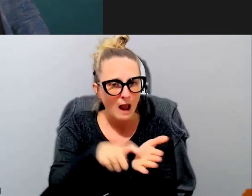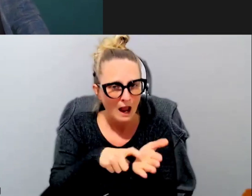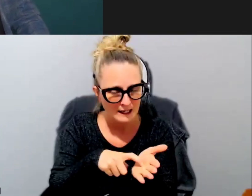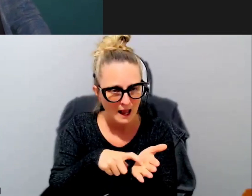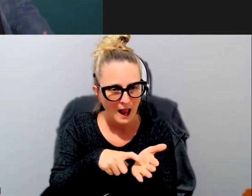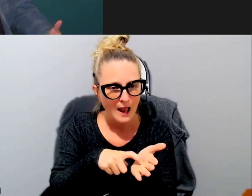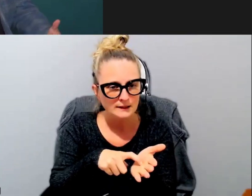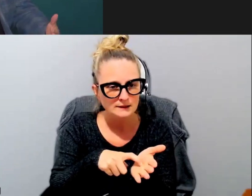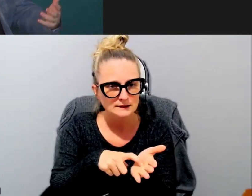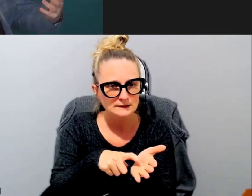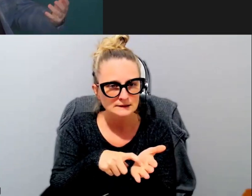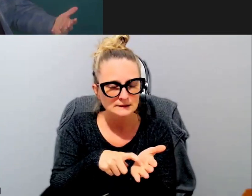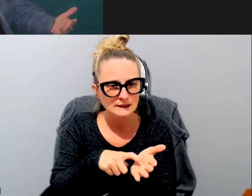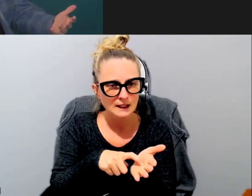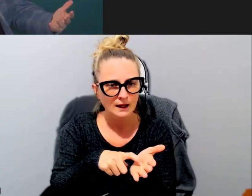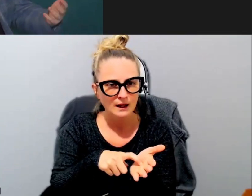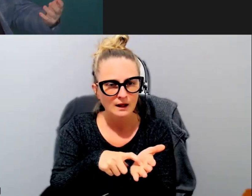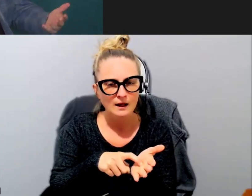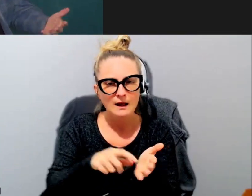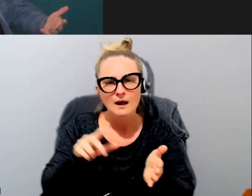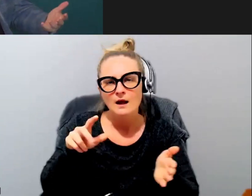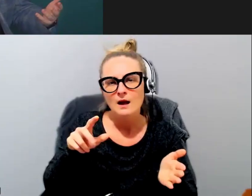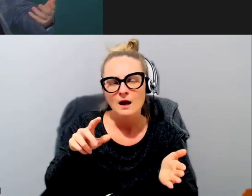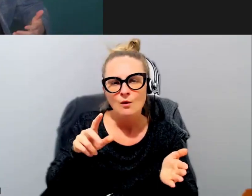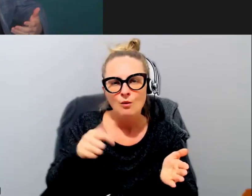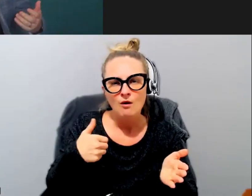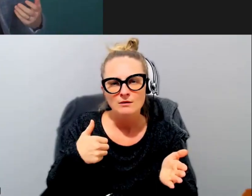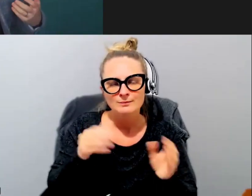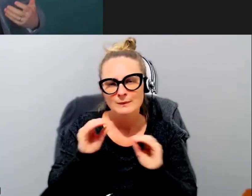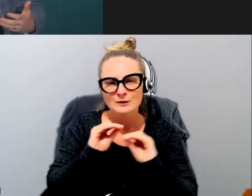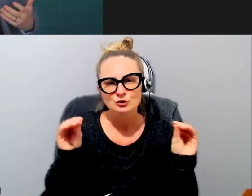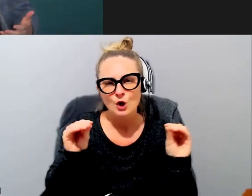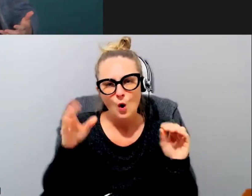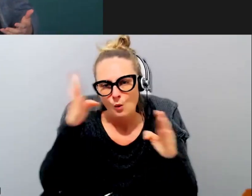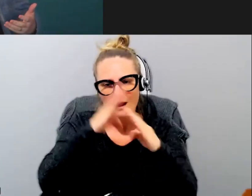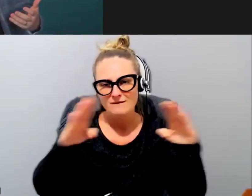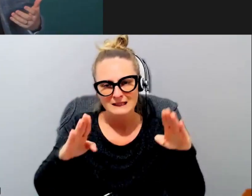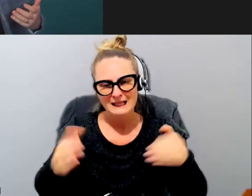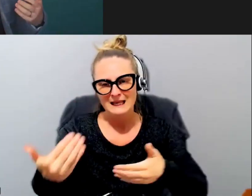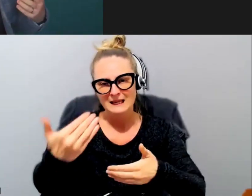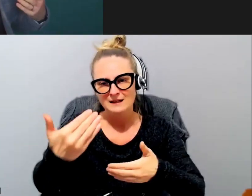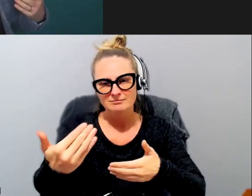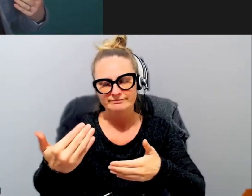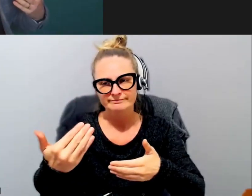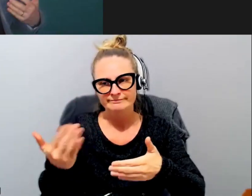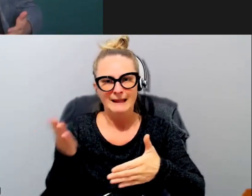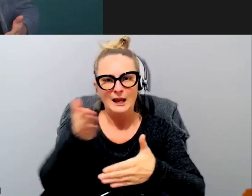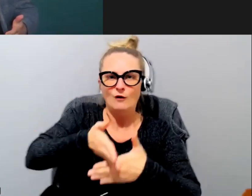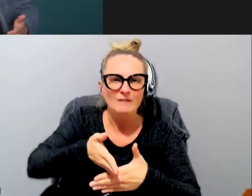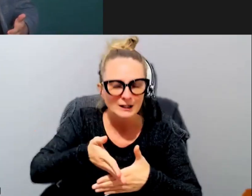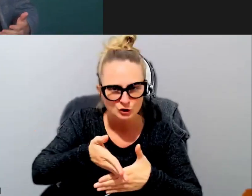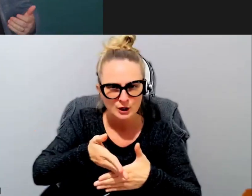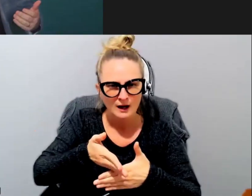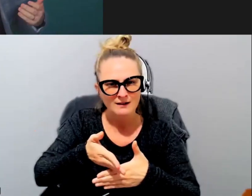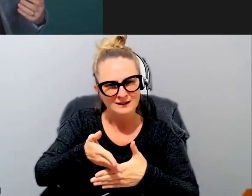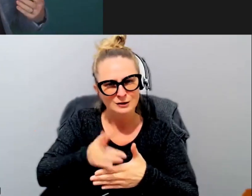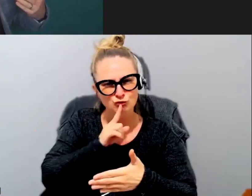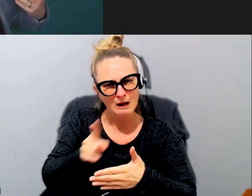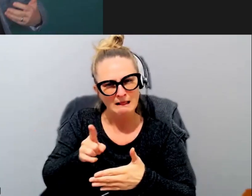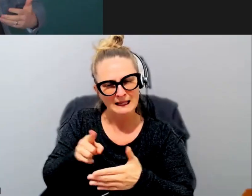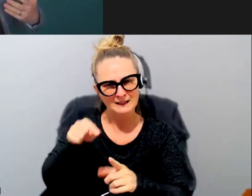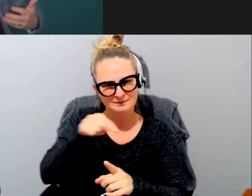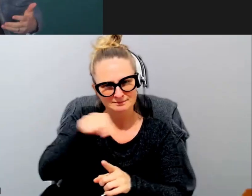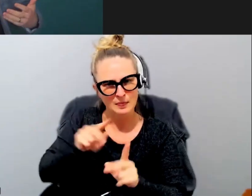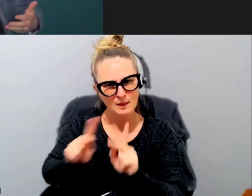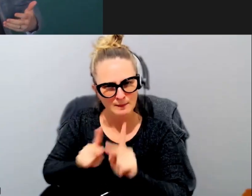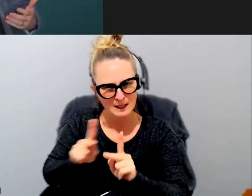be no divine intervention, and therefore it is up to human beings to make the world a better place with